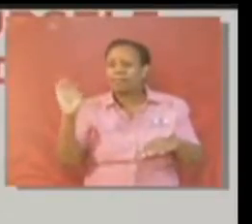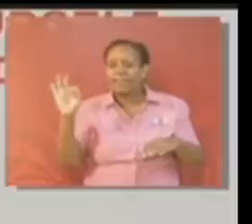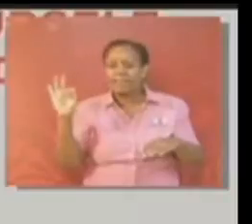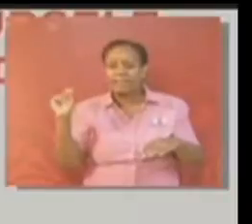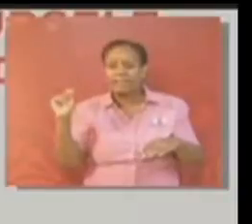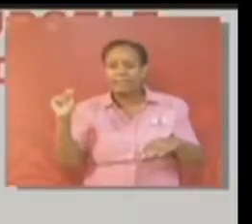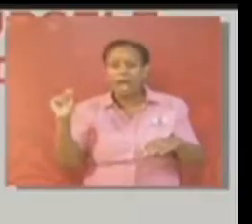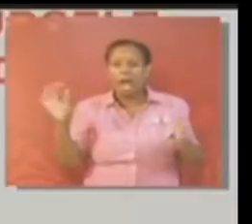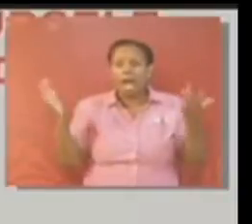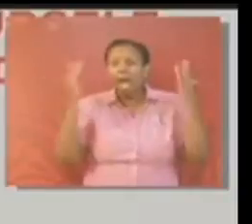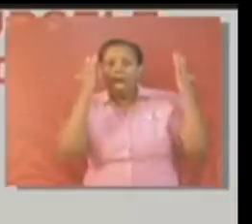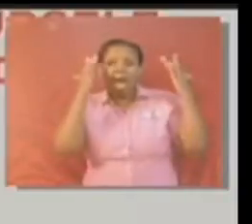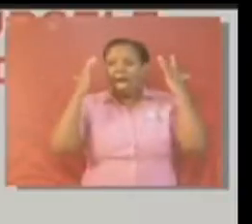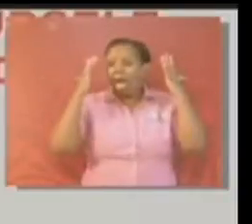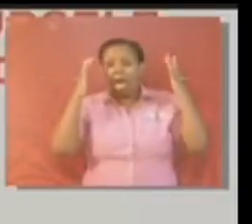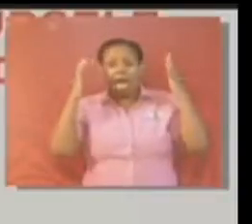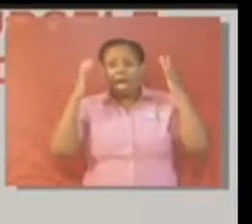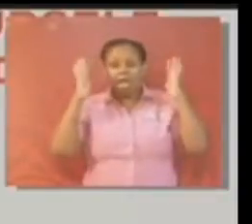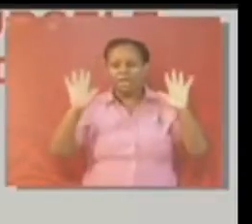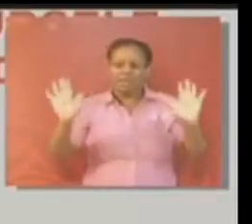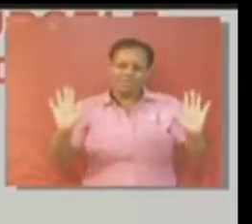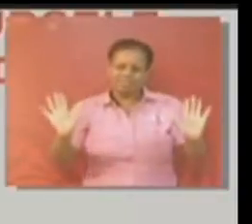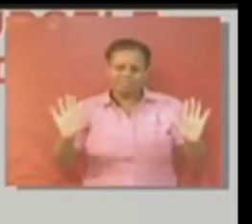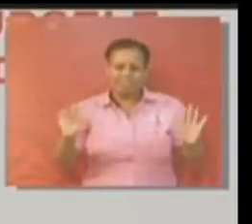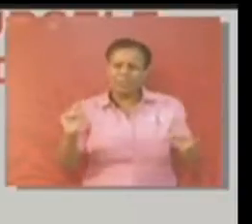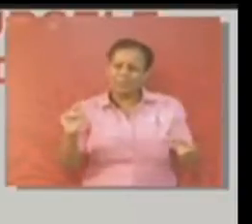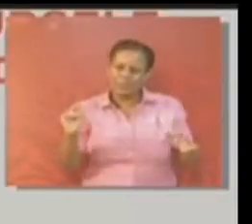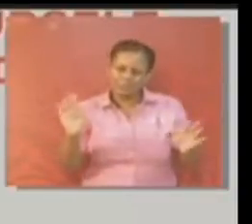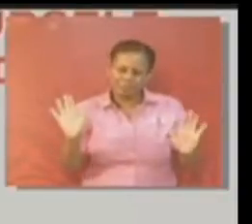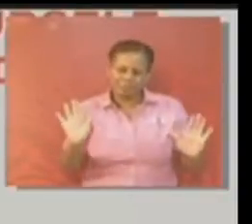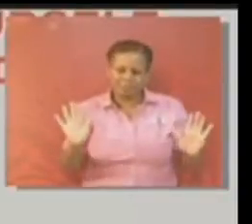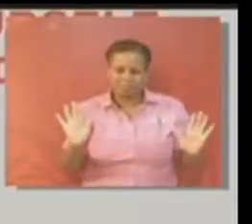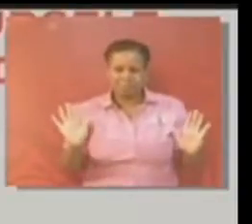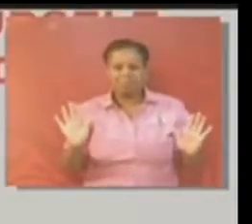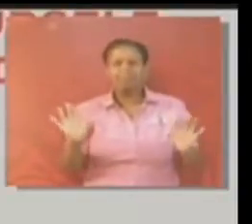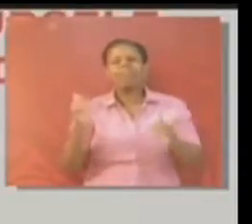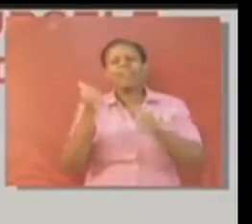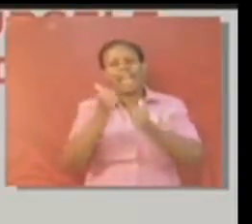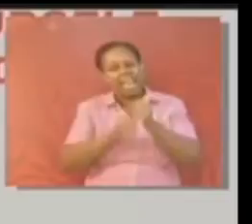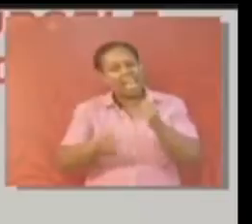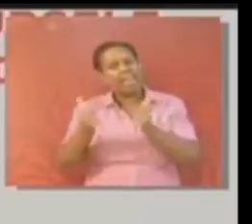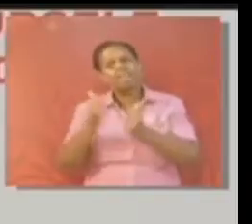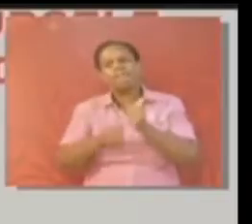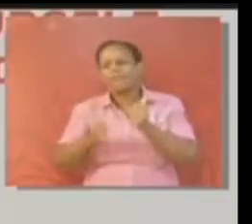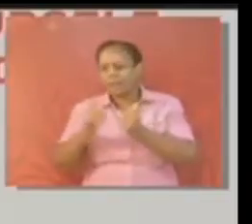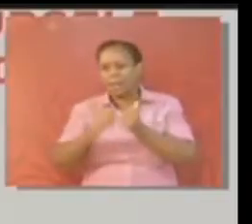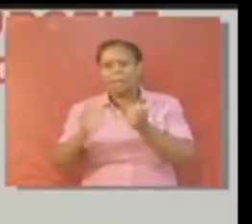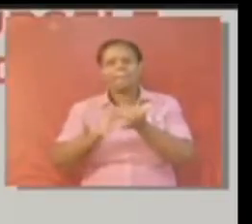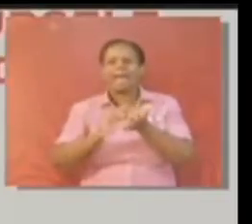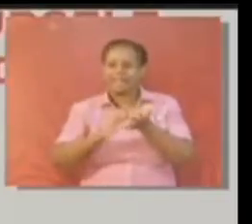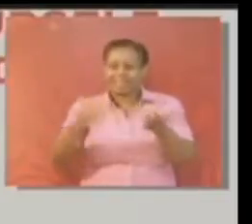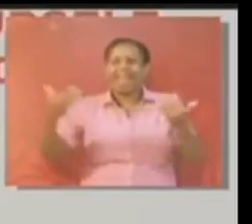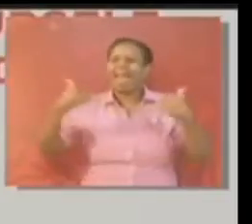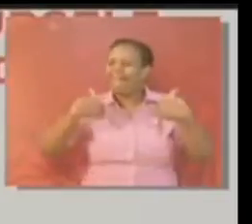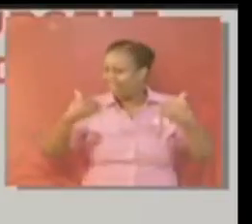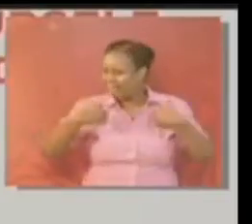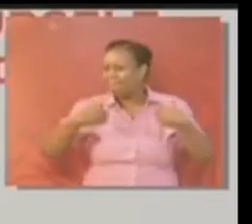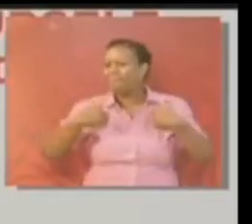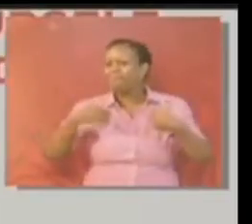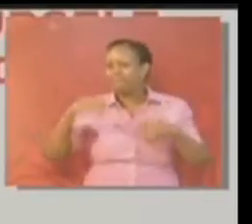news coverage about vaccines. Every single drug has side effects, from aspirin